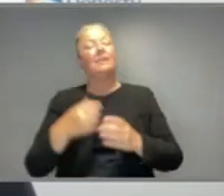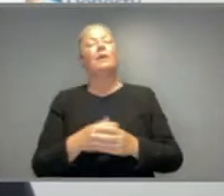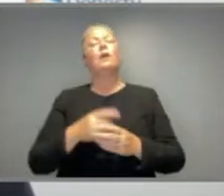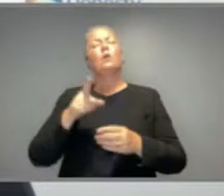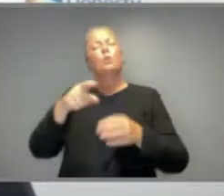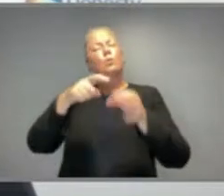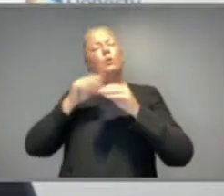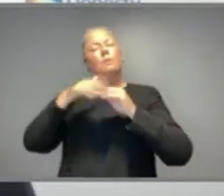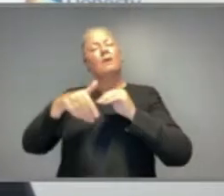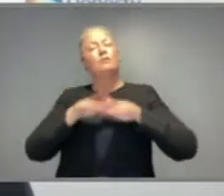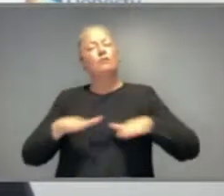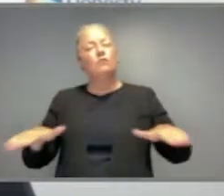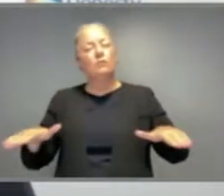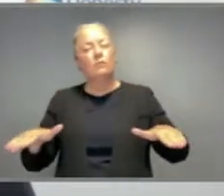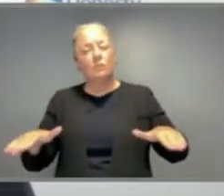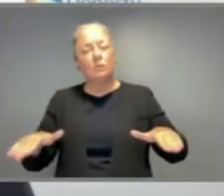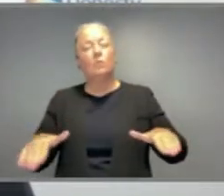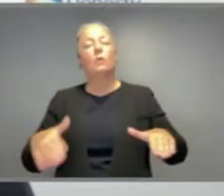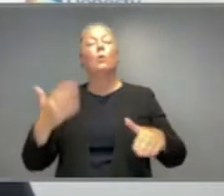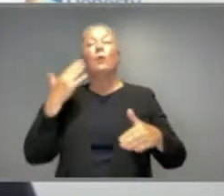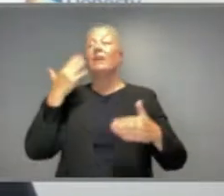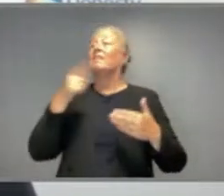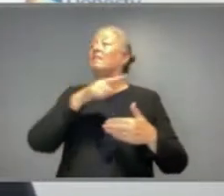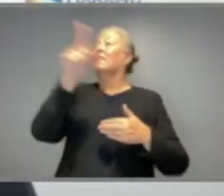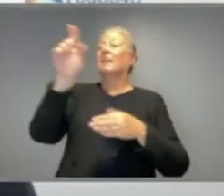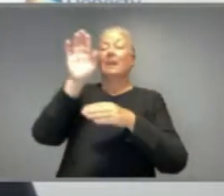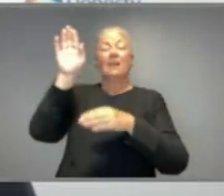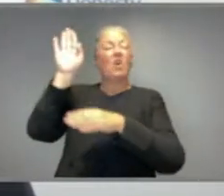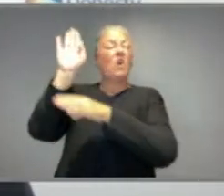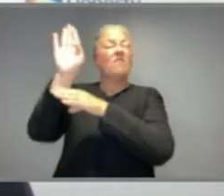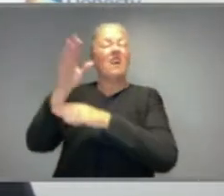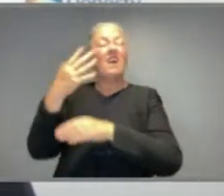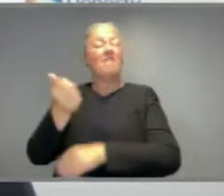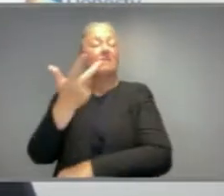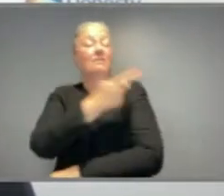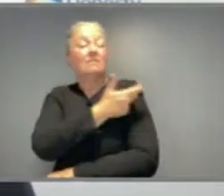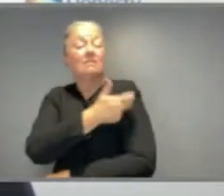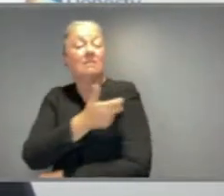countries where there have been high levels of immunisation uptake and where schools have been one of the more